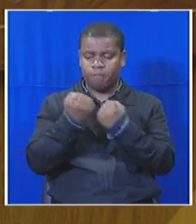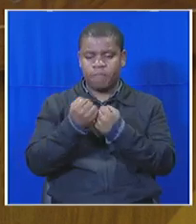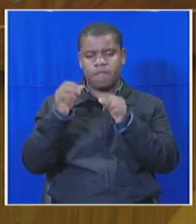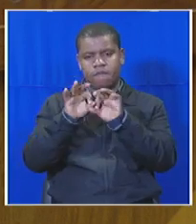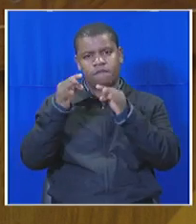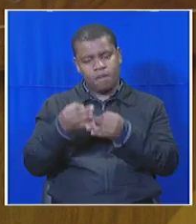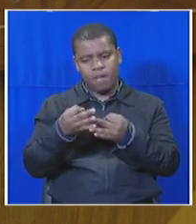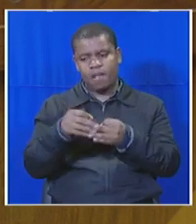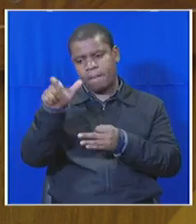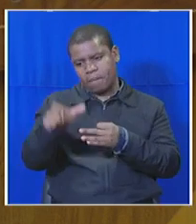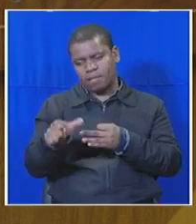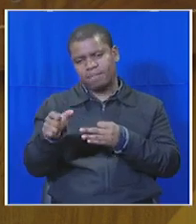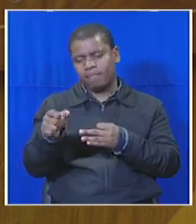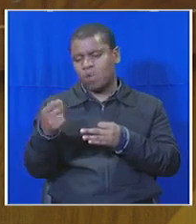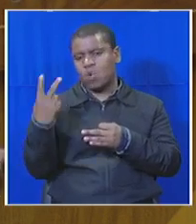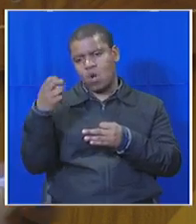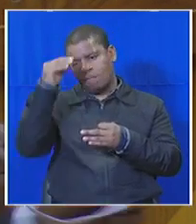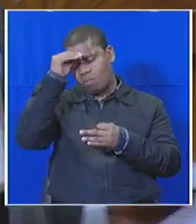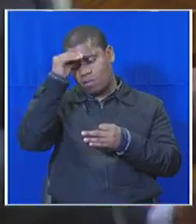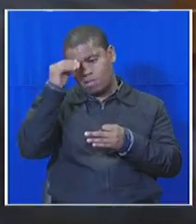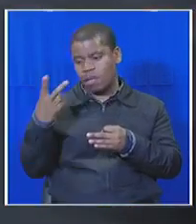of the deceased officers. I thank you.